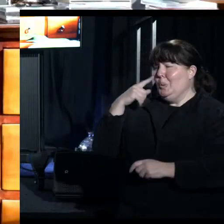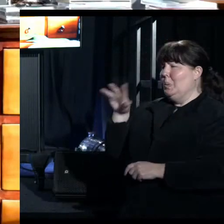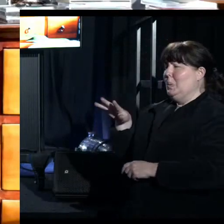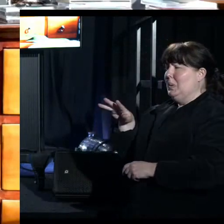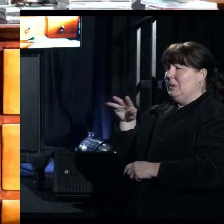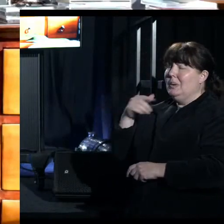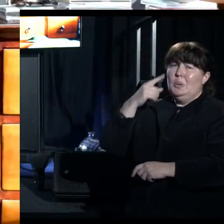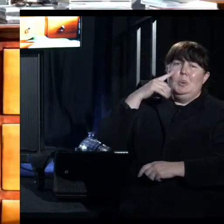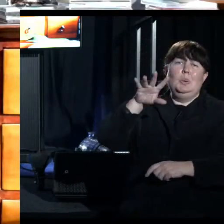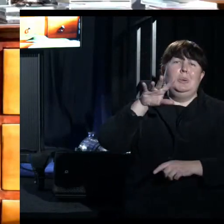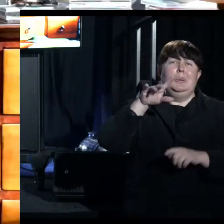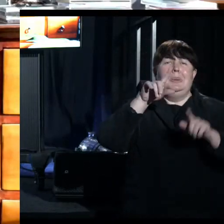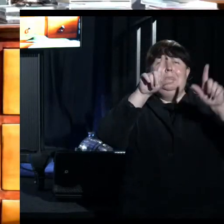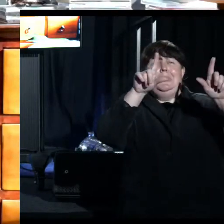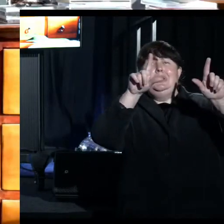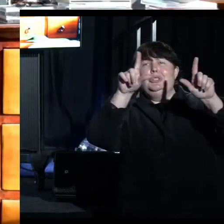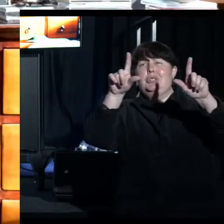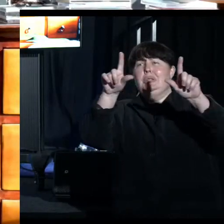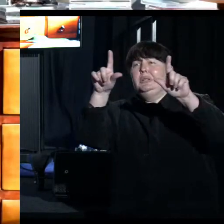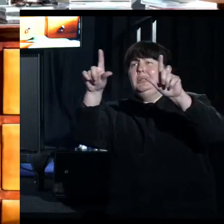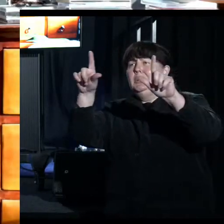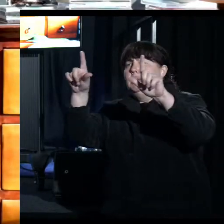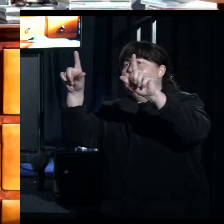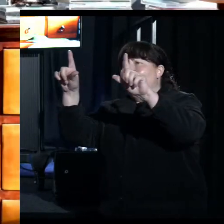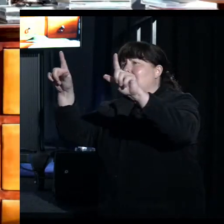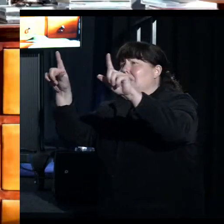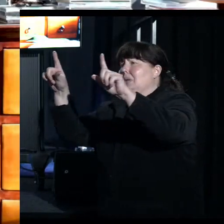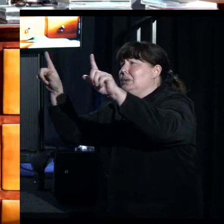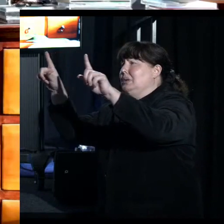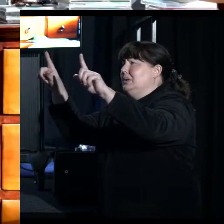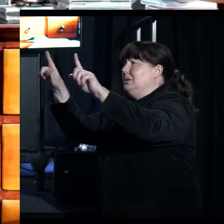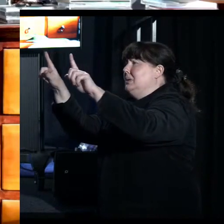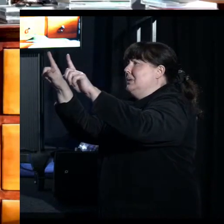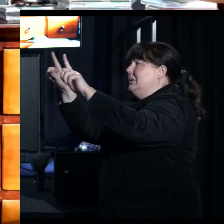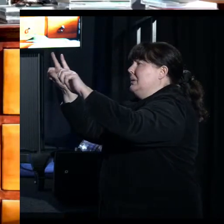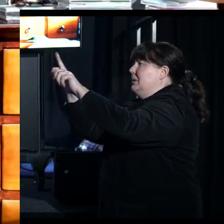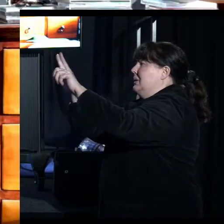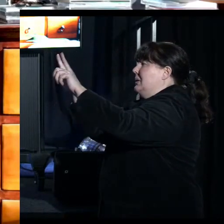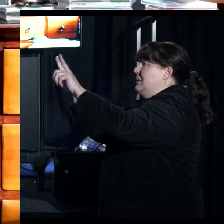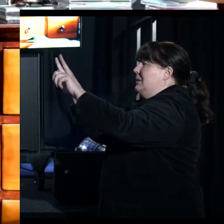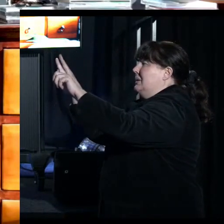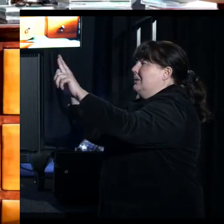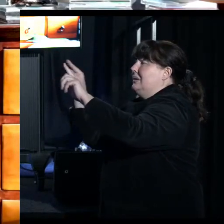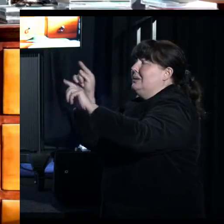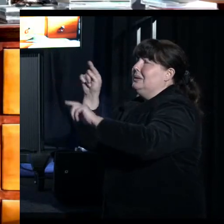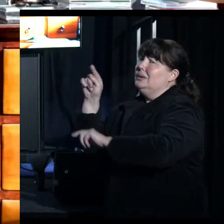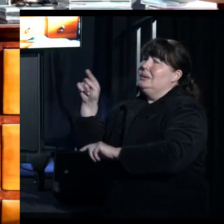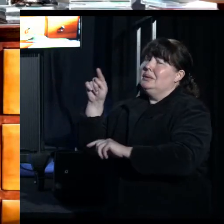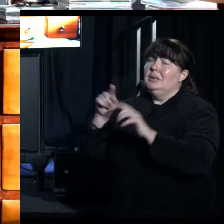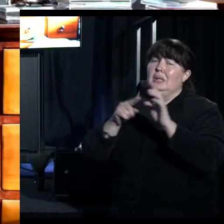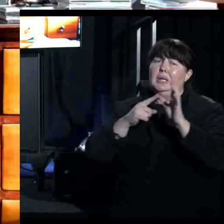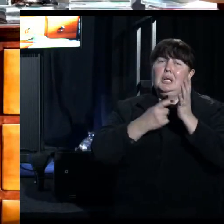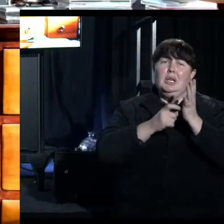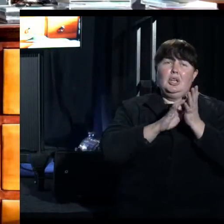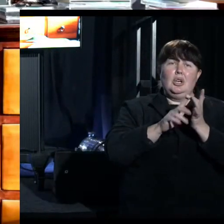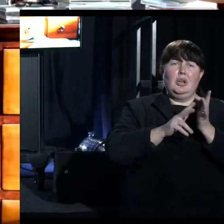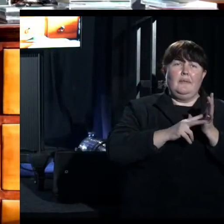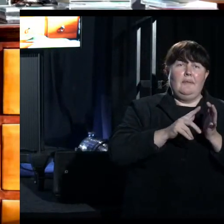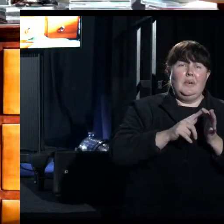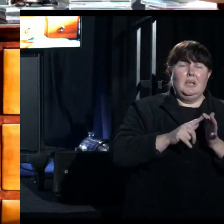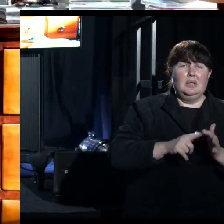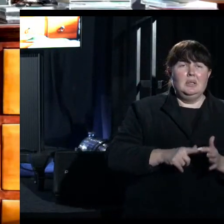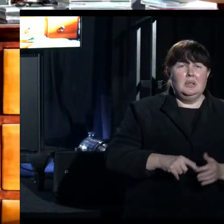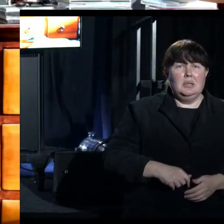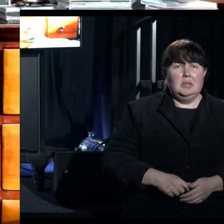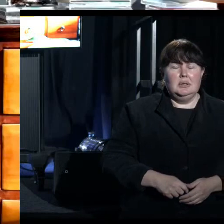Poetry educated me. It gave me a place to exist. It gave me access to a community.